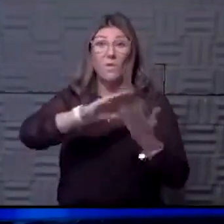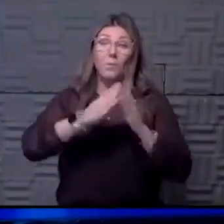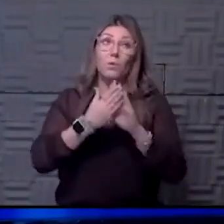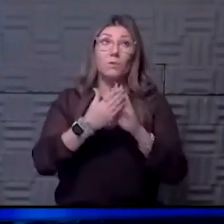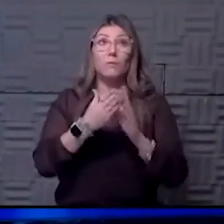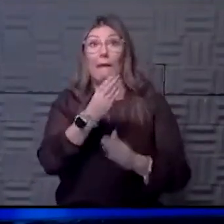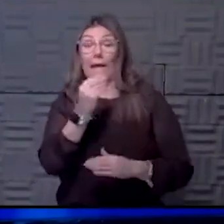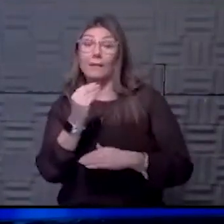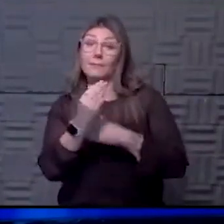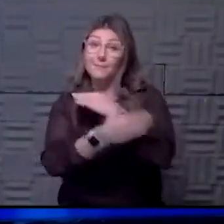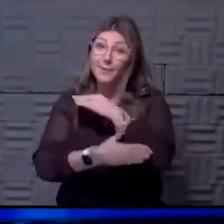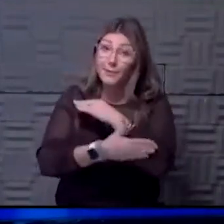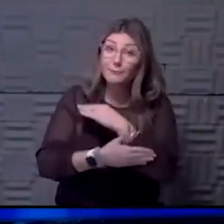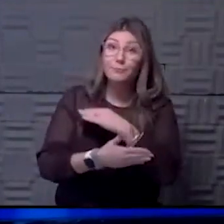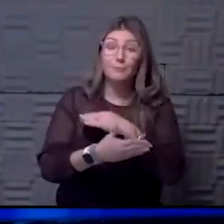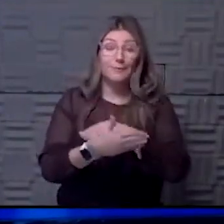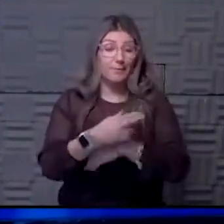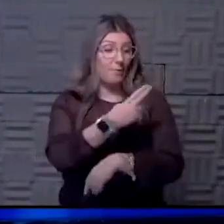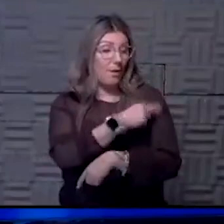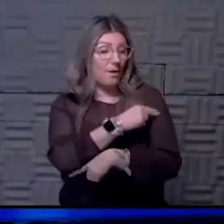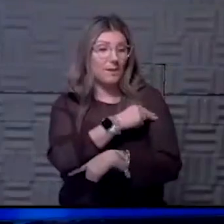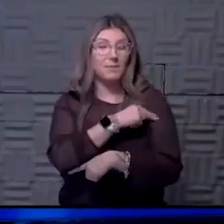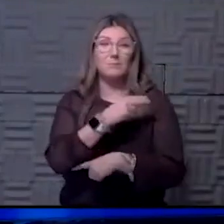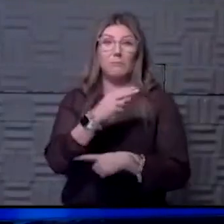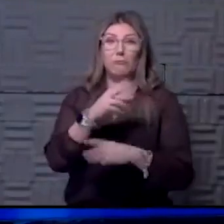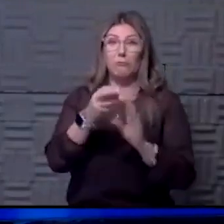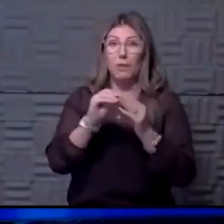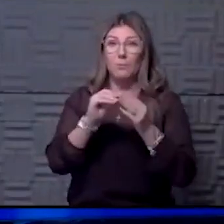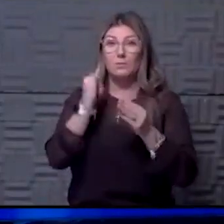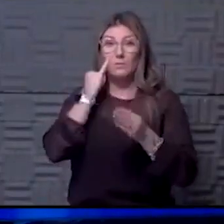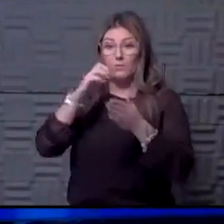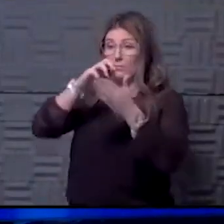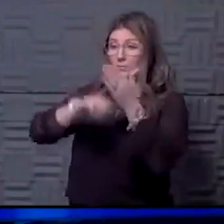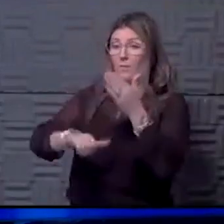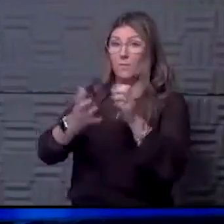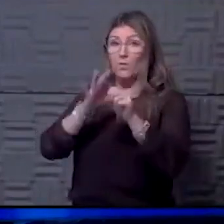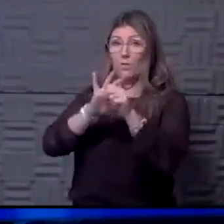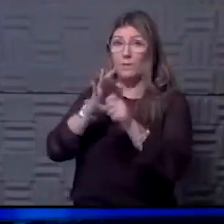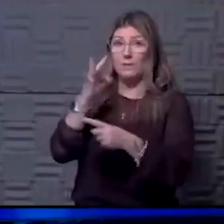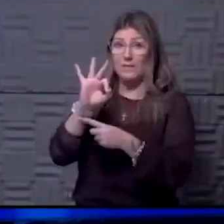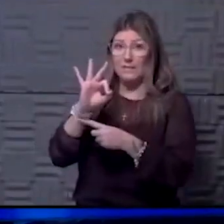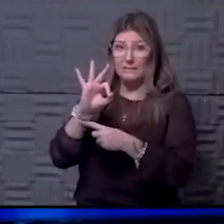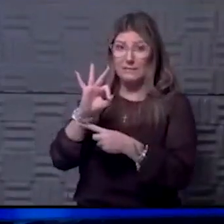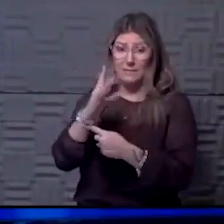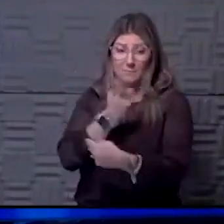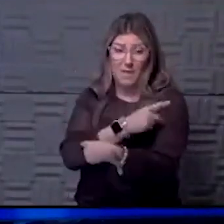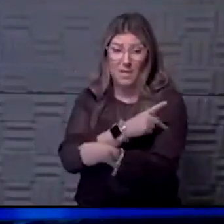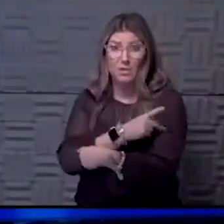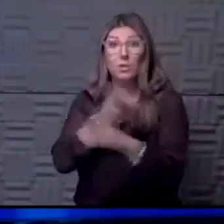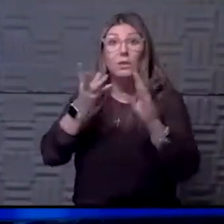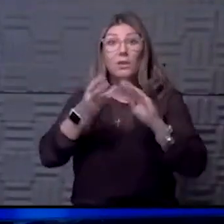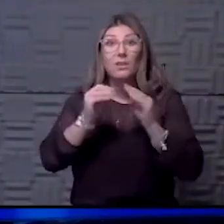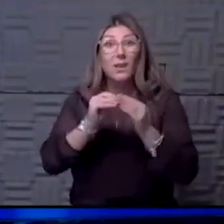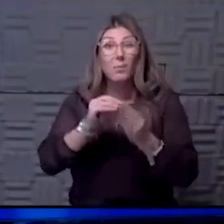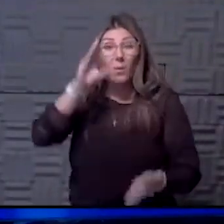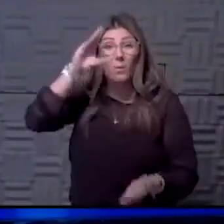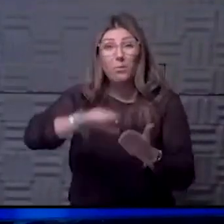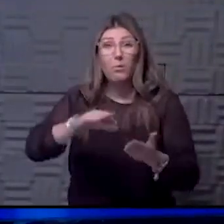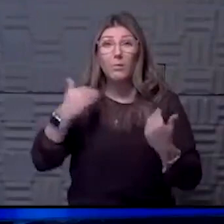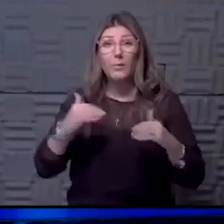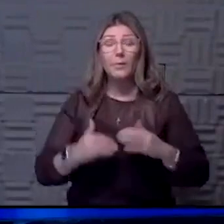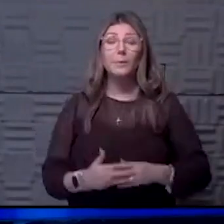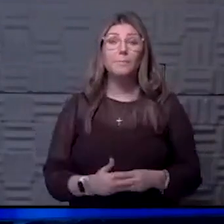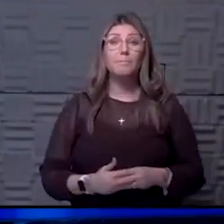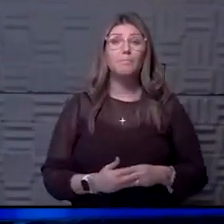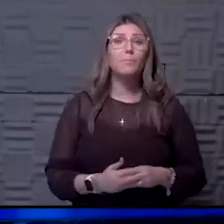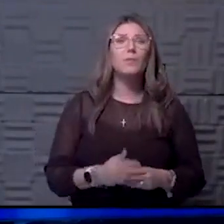that hospital numbers, if you subtracted out the COVID-19 patients across the country, the hospital numbers are down. And you